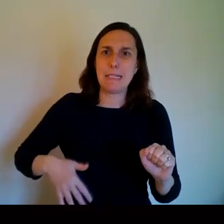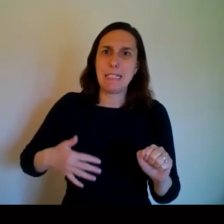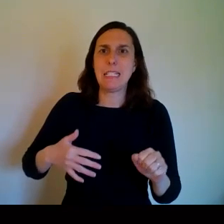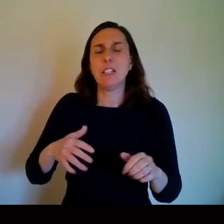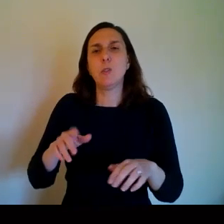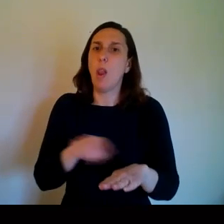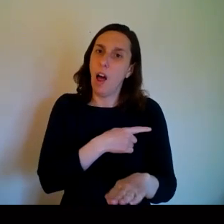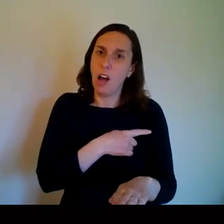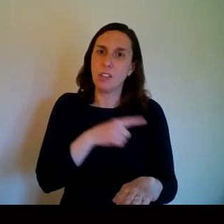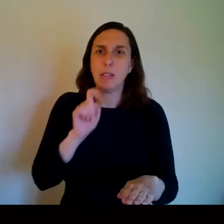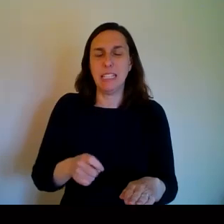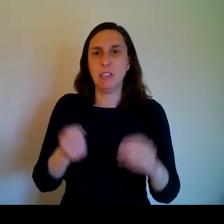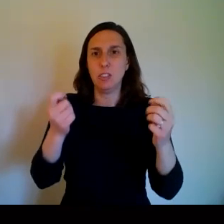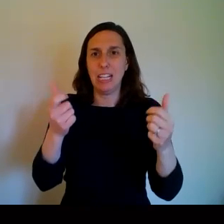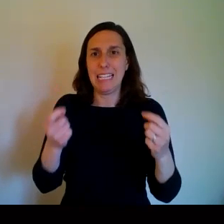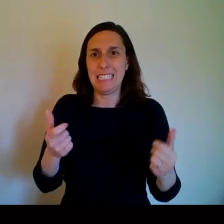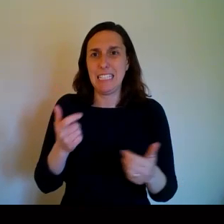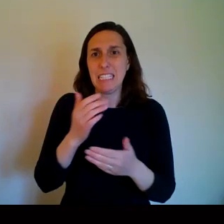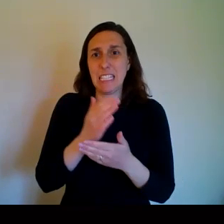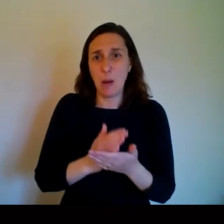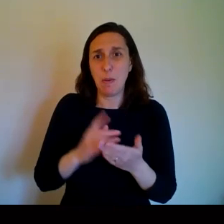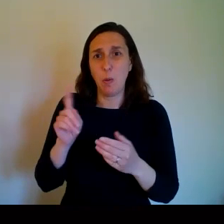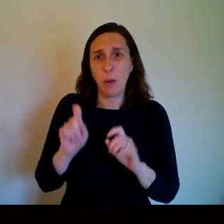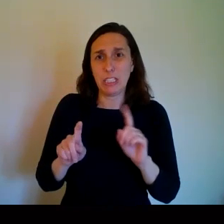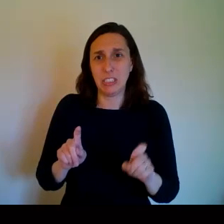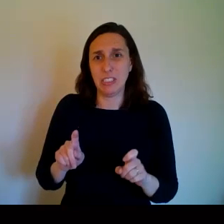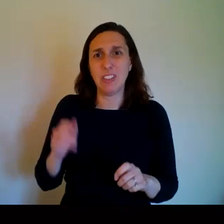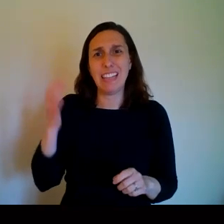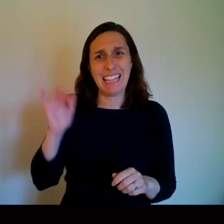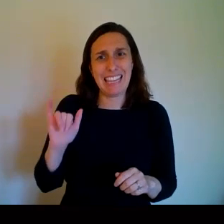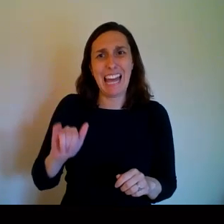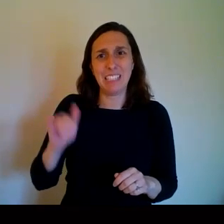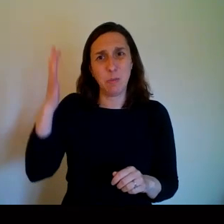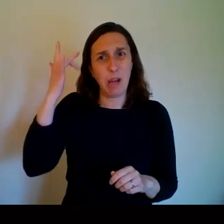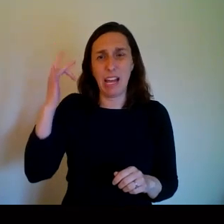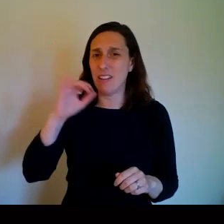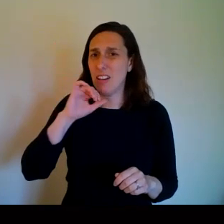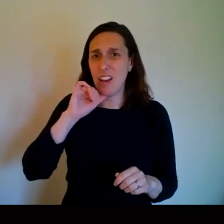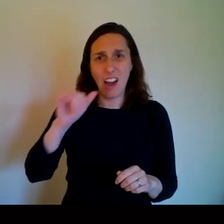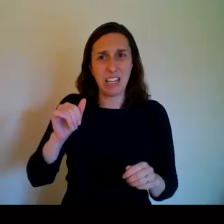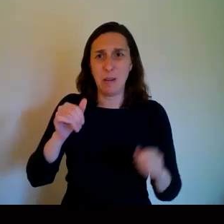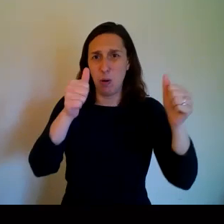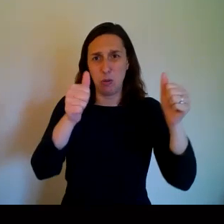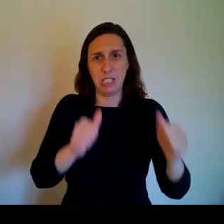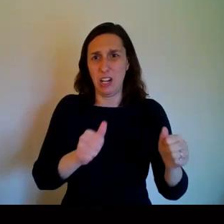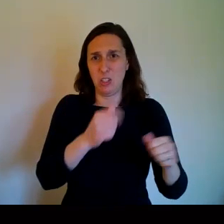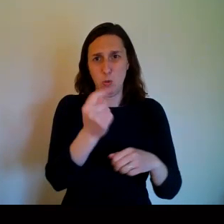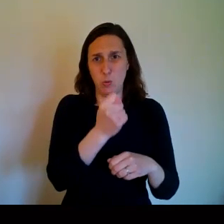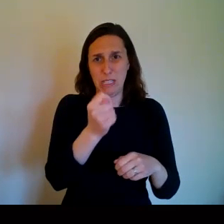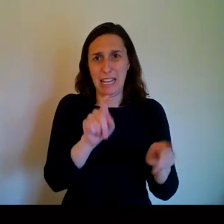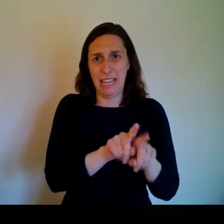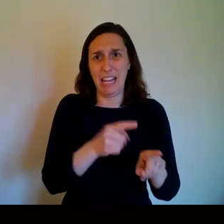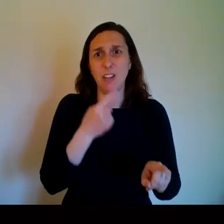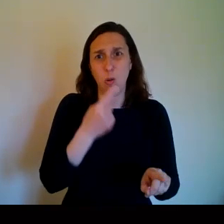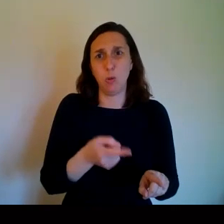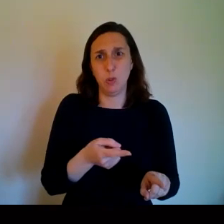on it, which is why I had it done Tuesday, and I said Tuesday I'm going to post it live, and Tuesday night I went to take it, and it